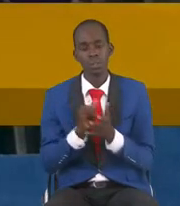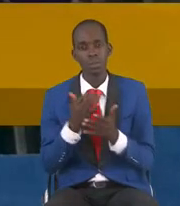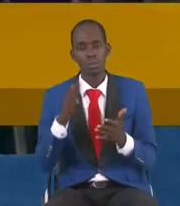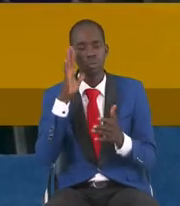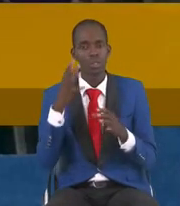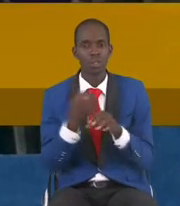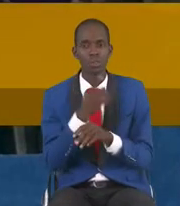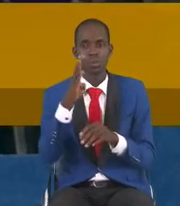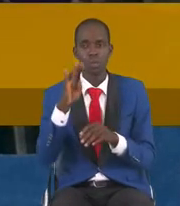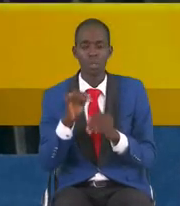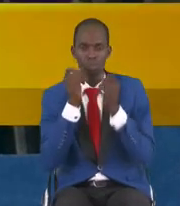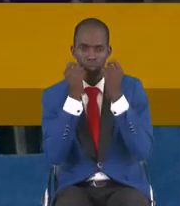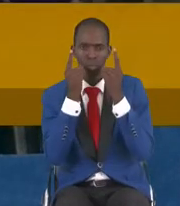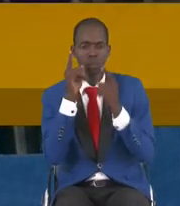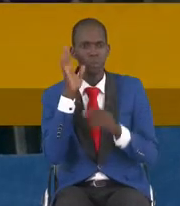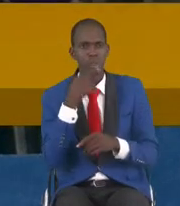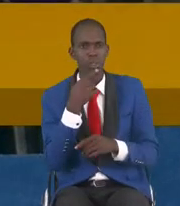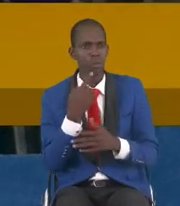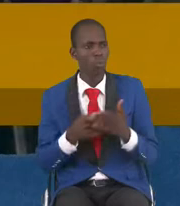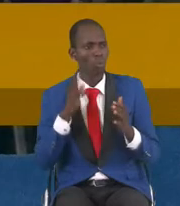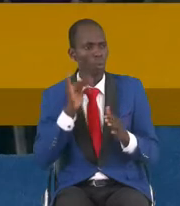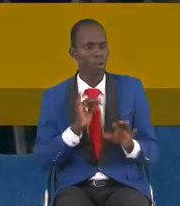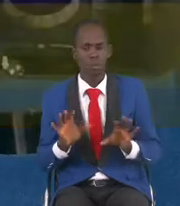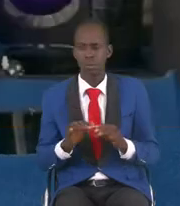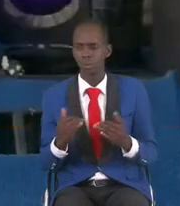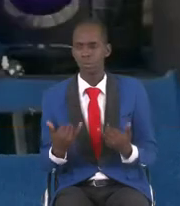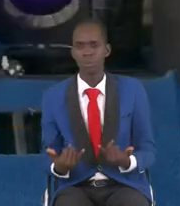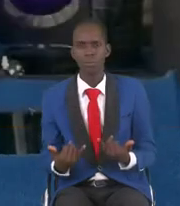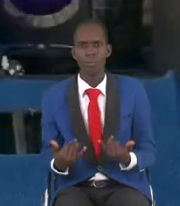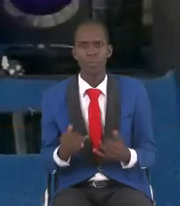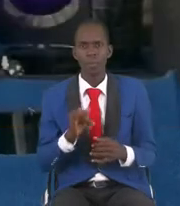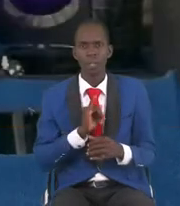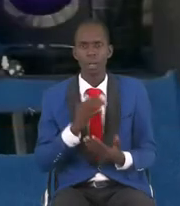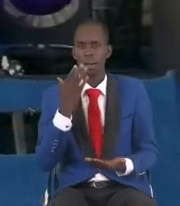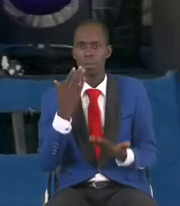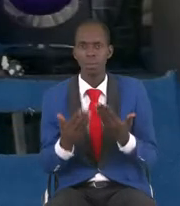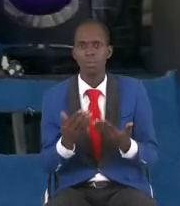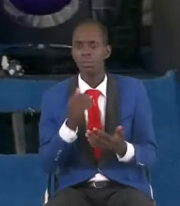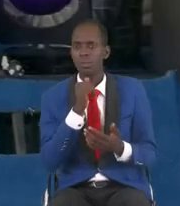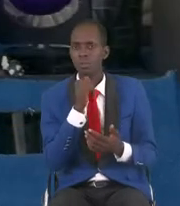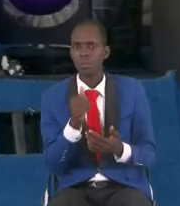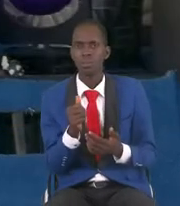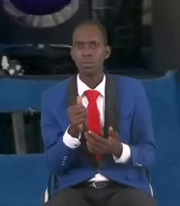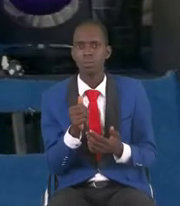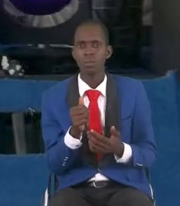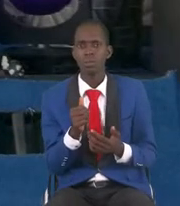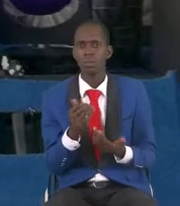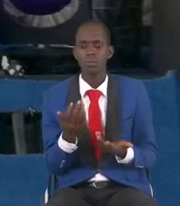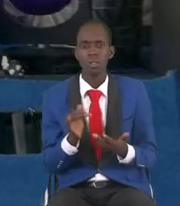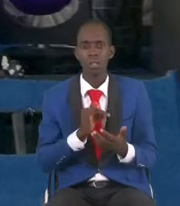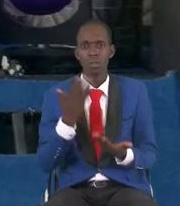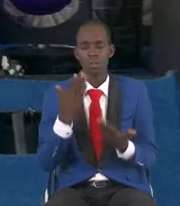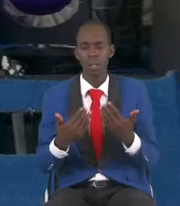And you'll say, what do I do now? And you might have a sinking feeling, and you might have a discouraged